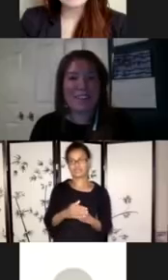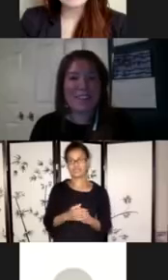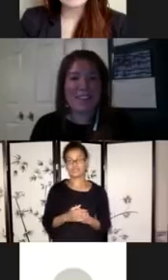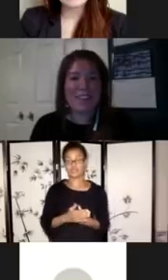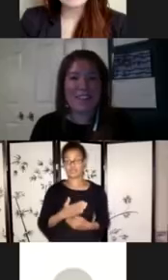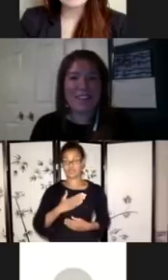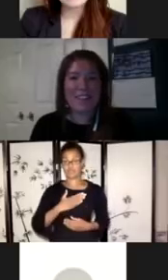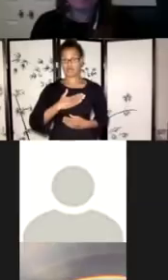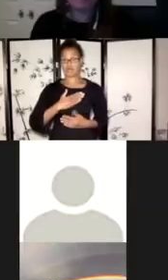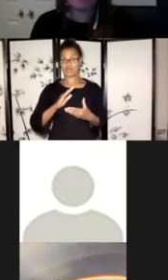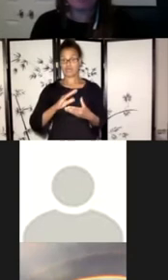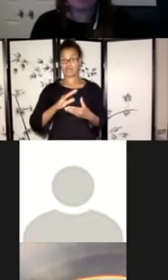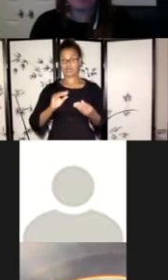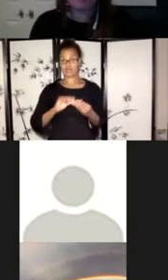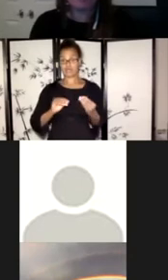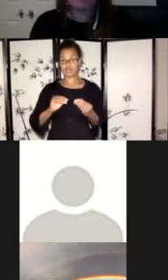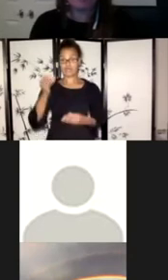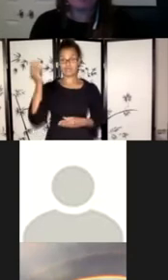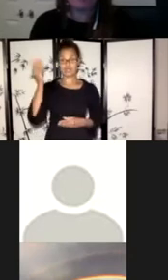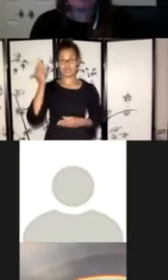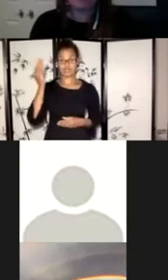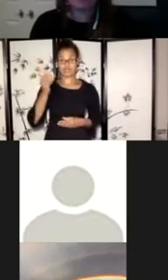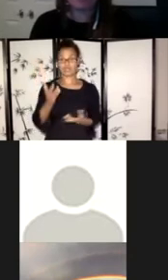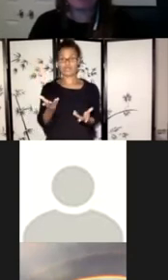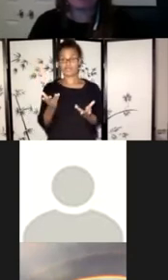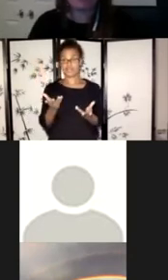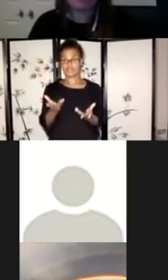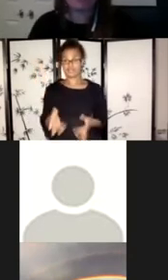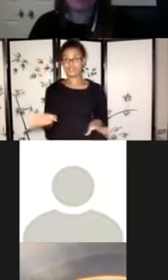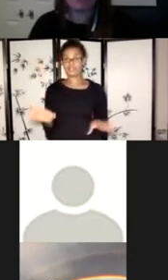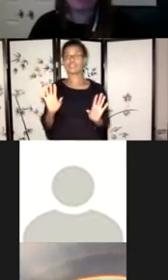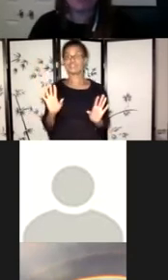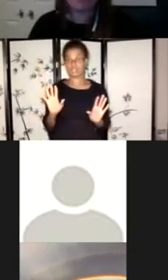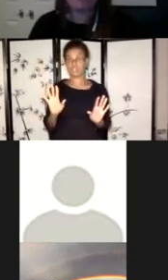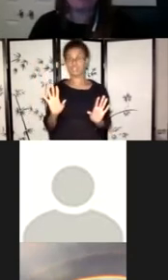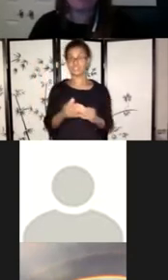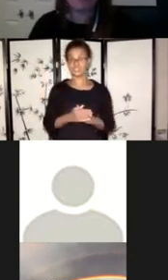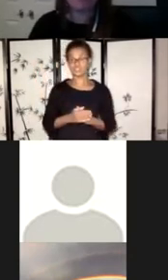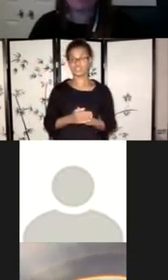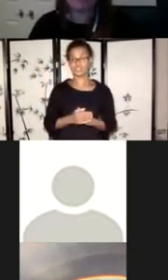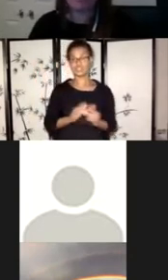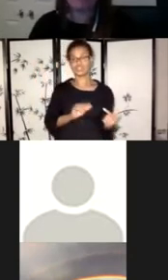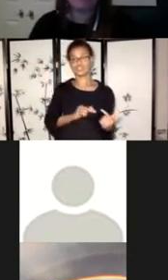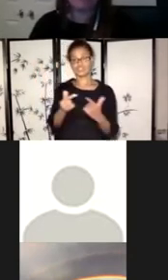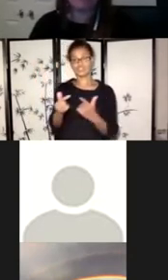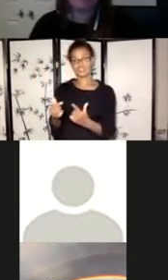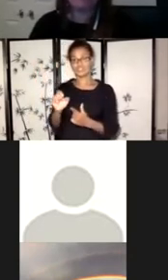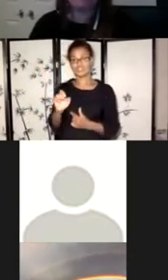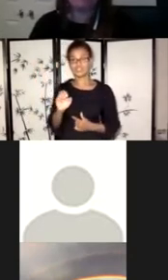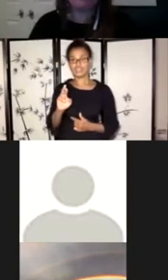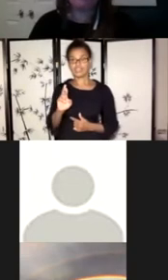side of the program presentation. So I'm going to hand it over to Erica now.